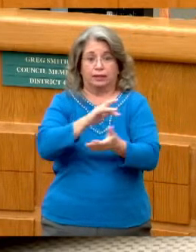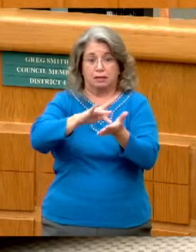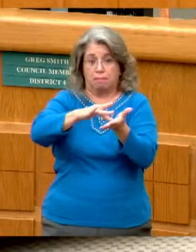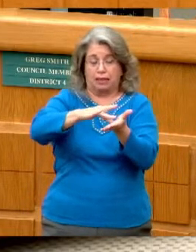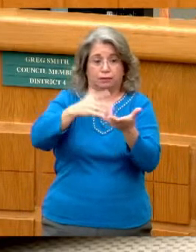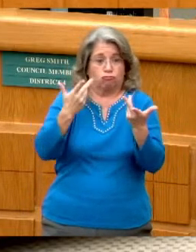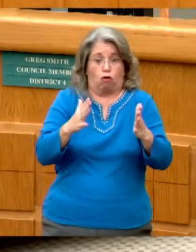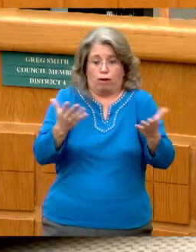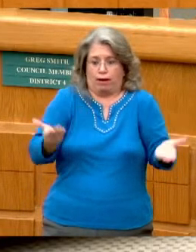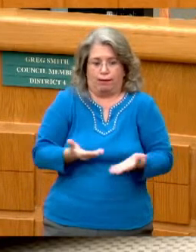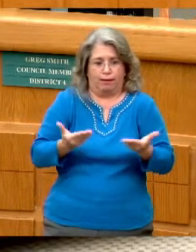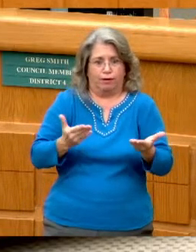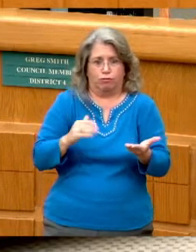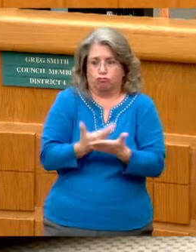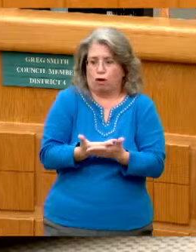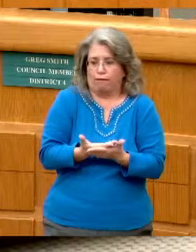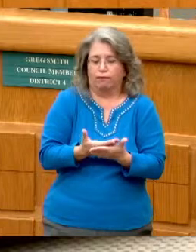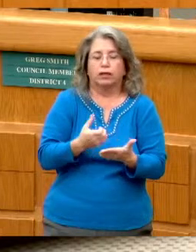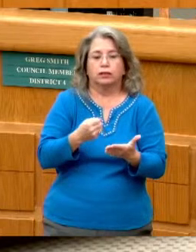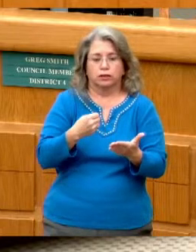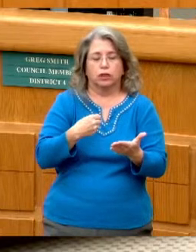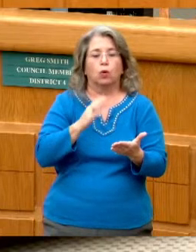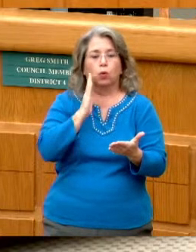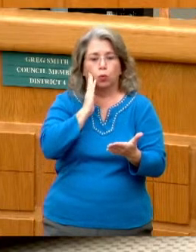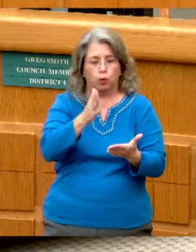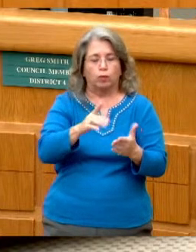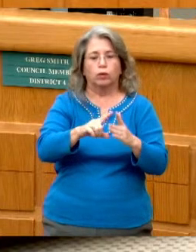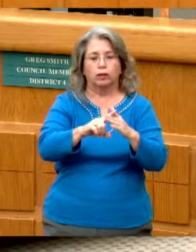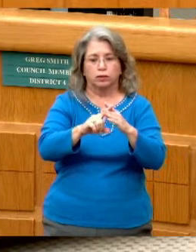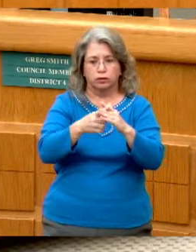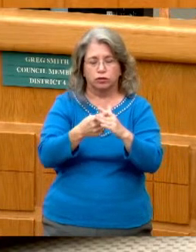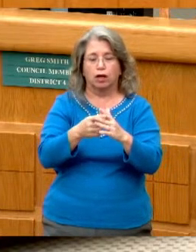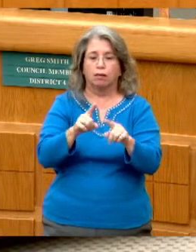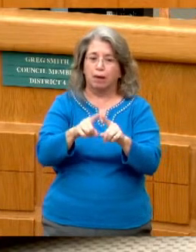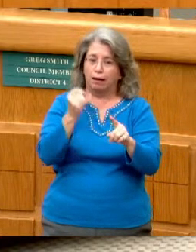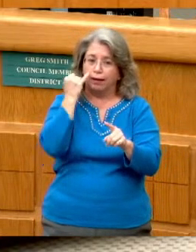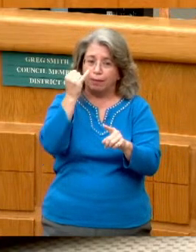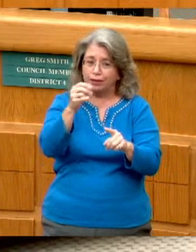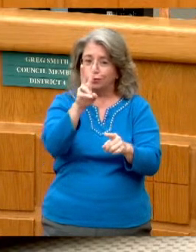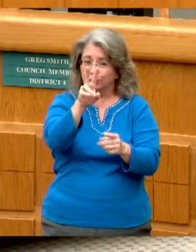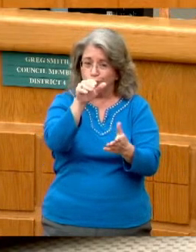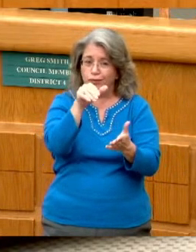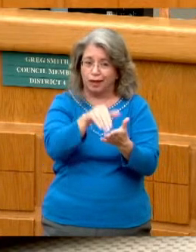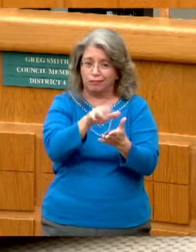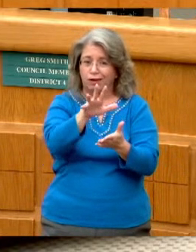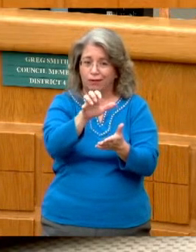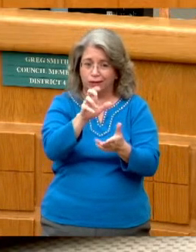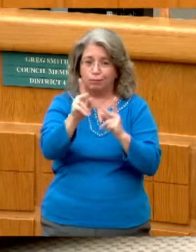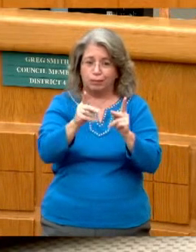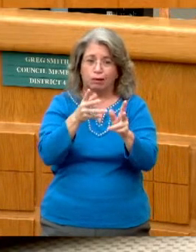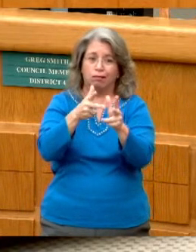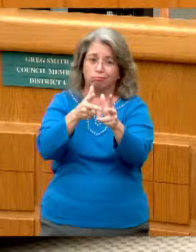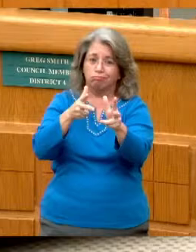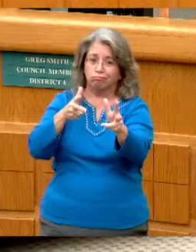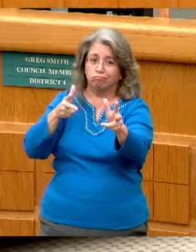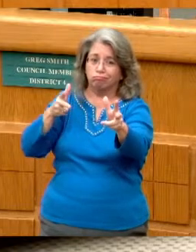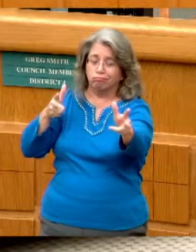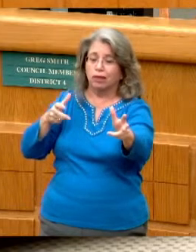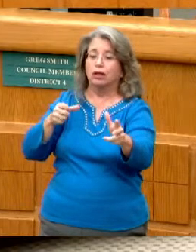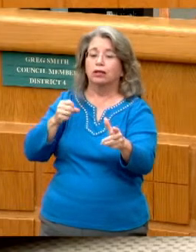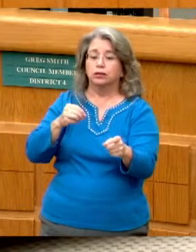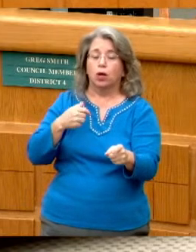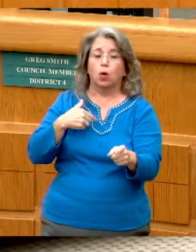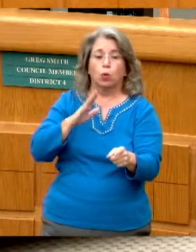8 o'clock. So it's gonna move quick, but still there'll be a late, you can imagine, with 2,000 cars in line. So to that end, we will have a couple of food trucks up